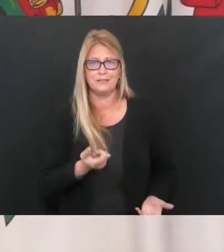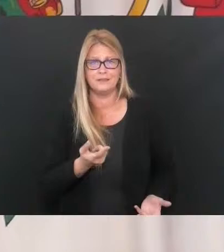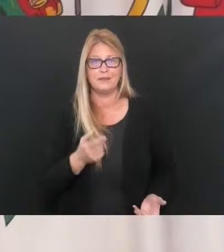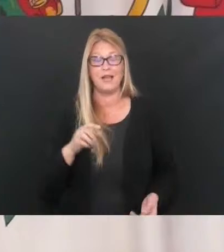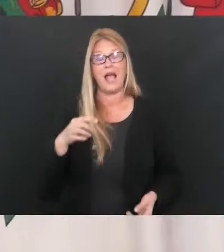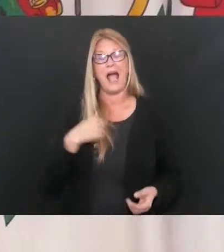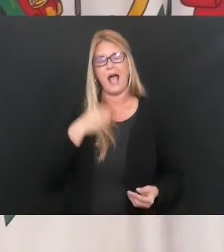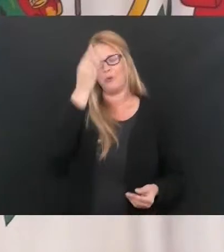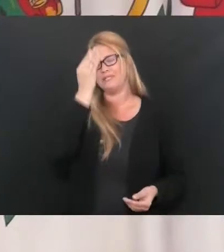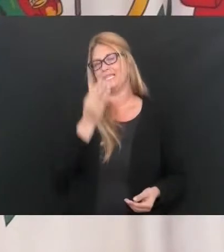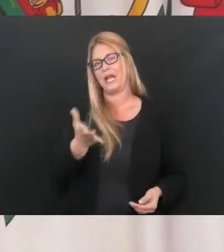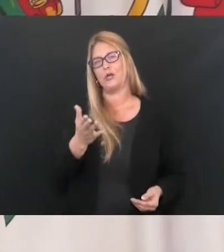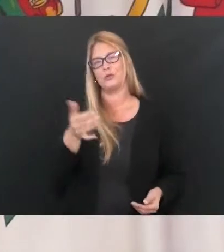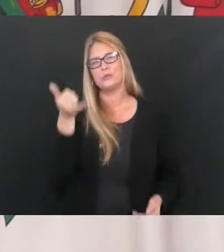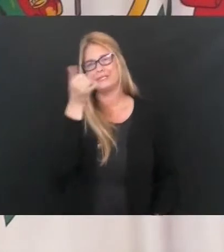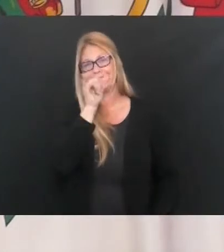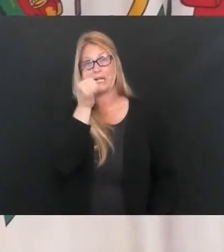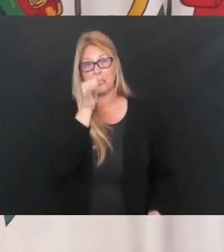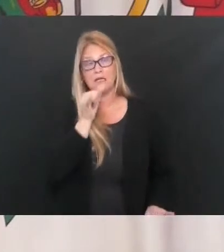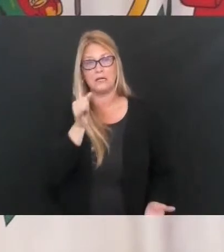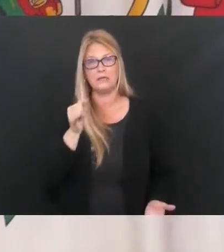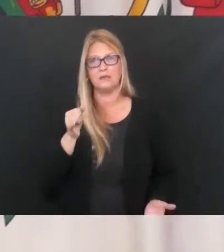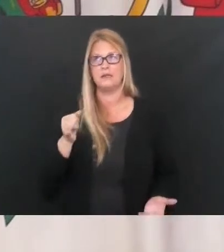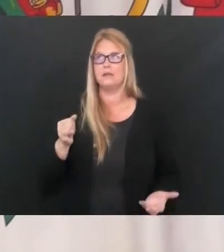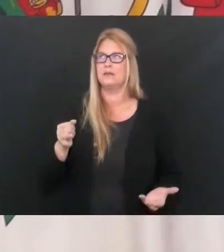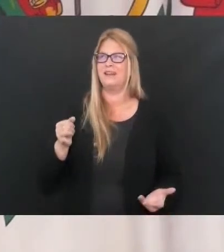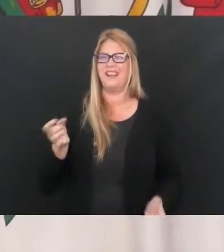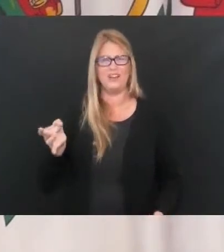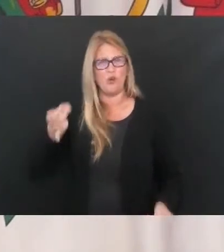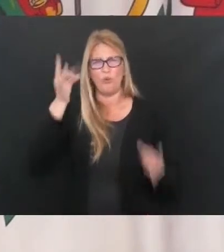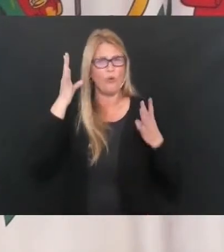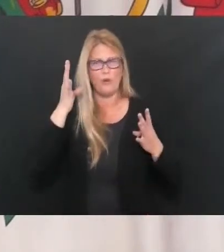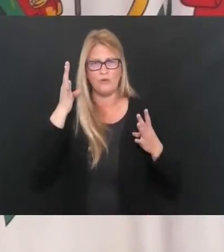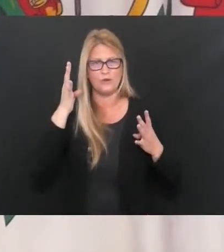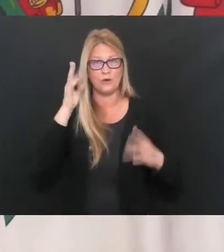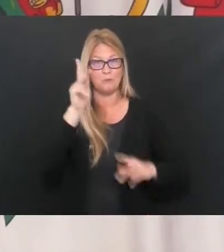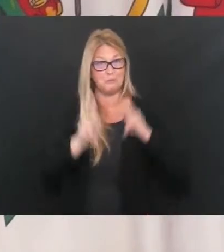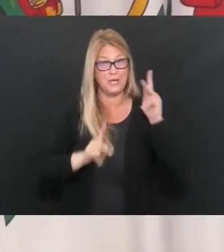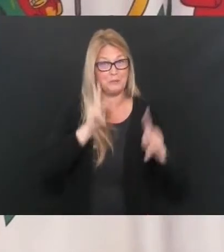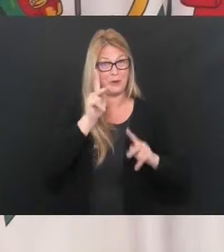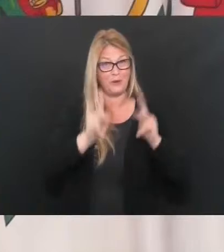silly, and how vile at times, people can